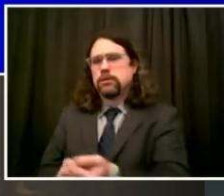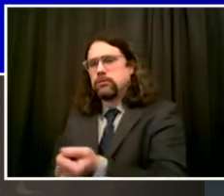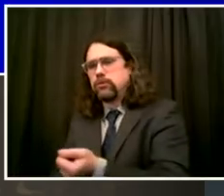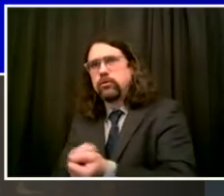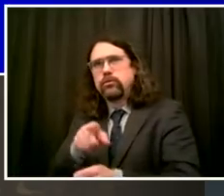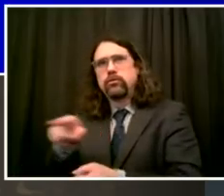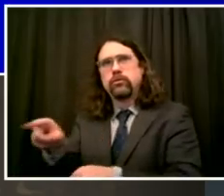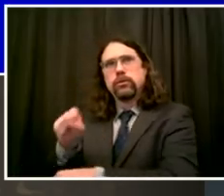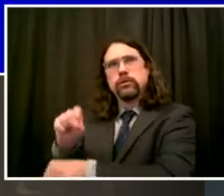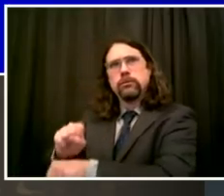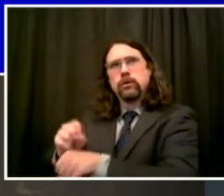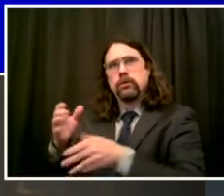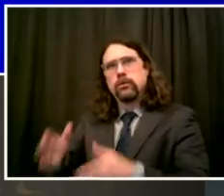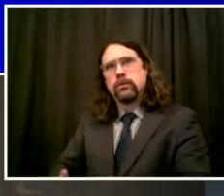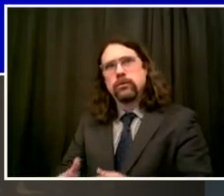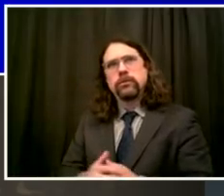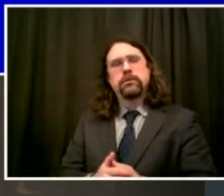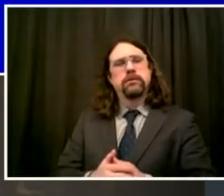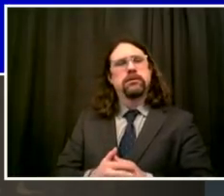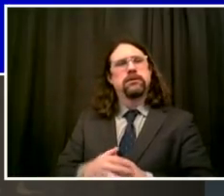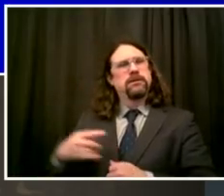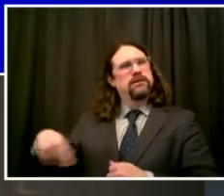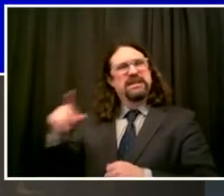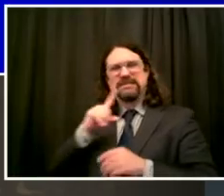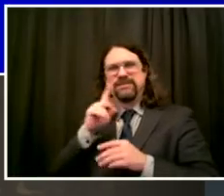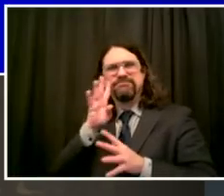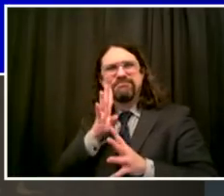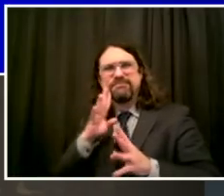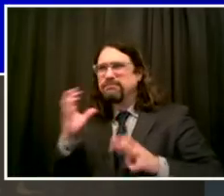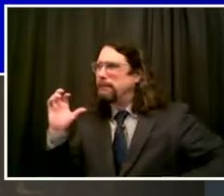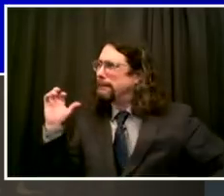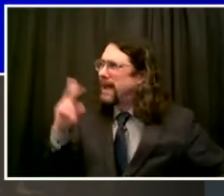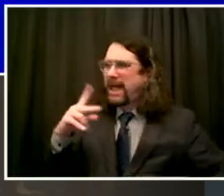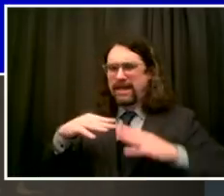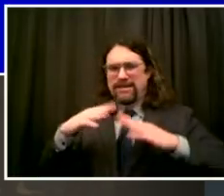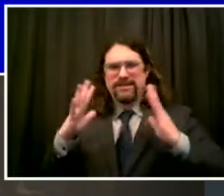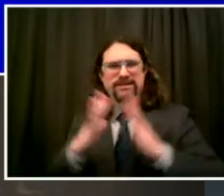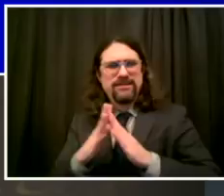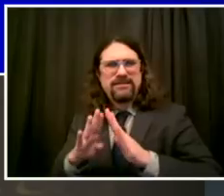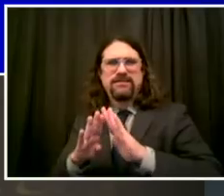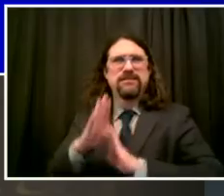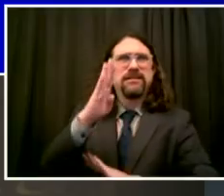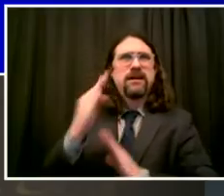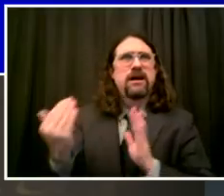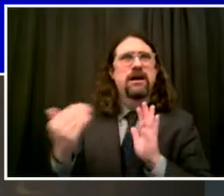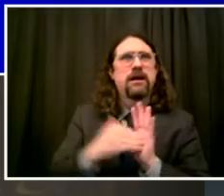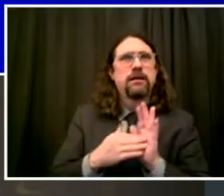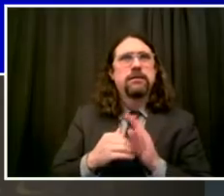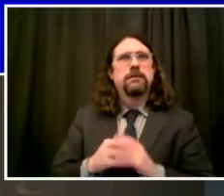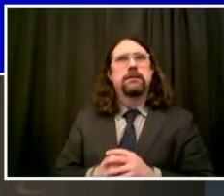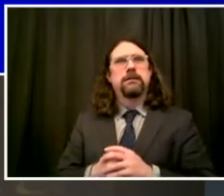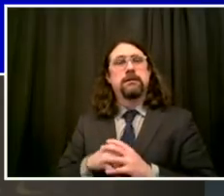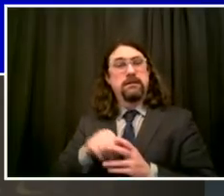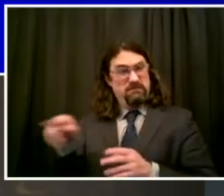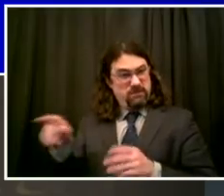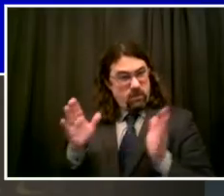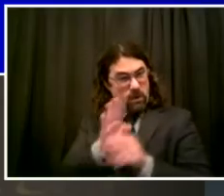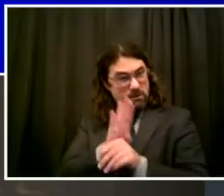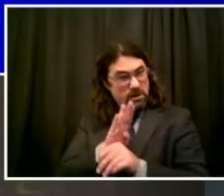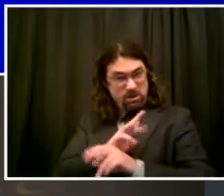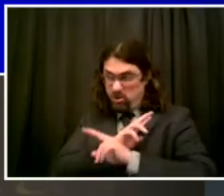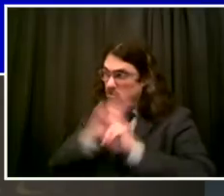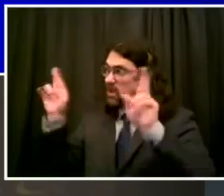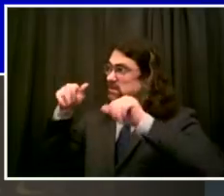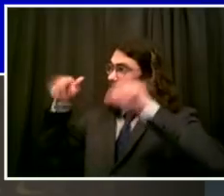back, not just because it was their livelihood and what they had created, not just because they cared about the people who worked